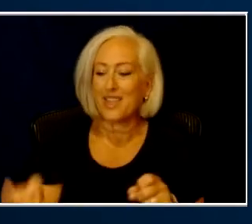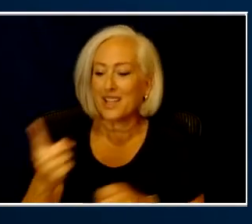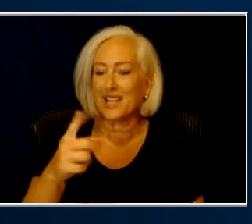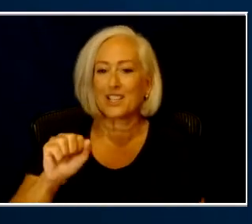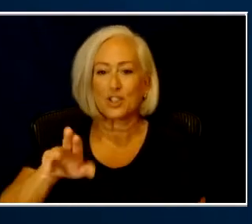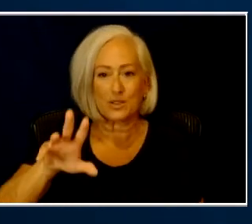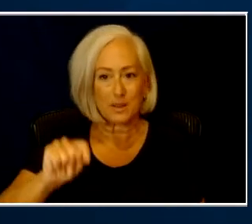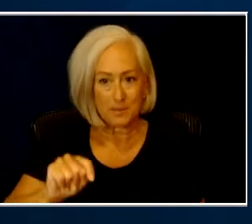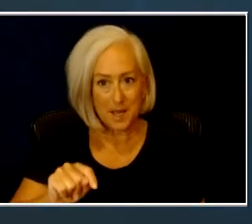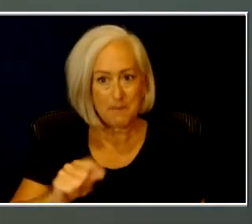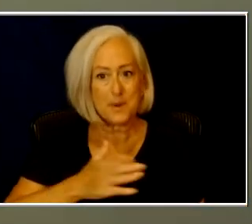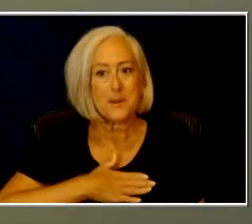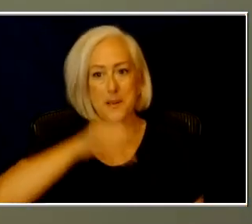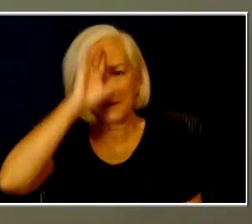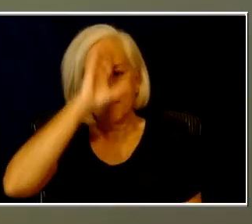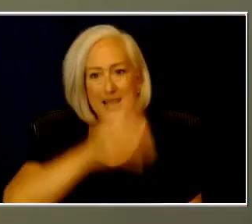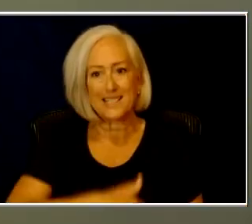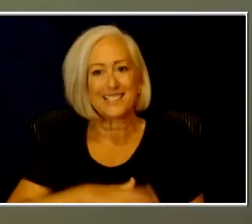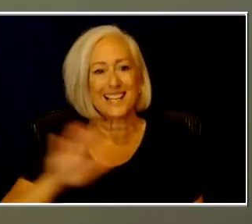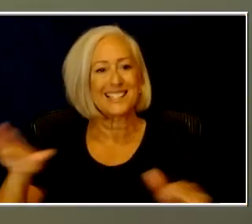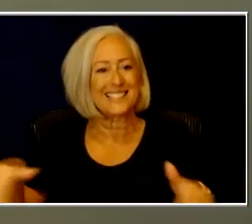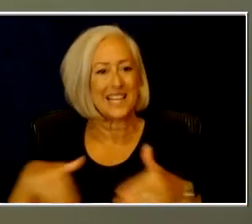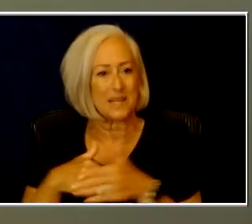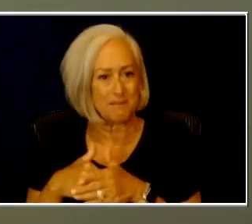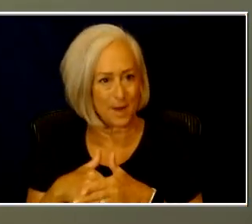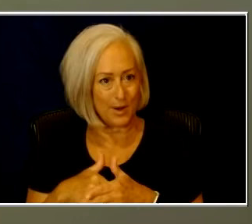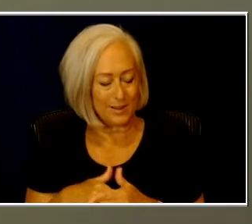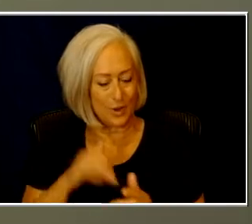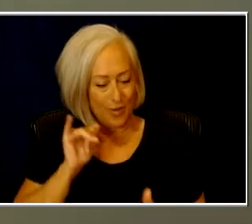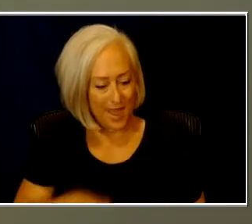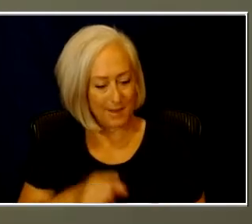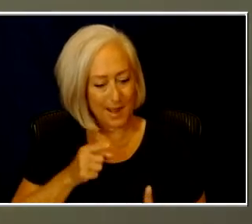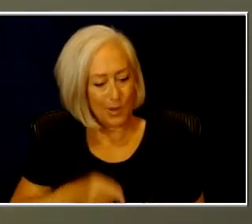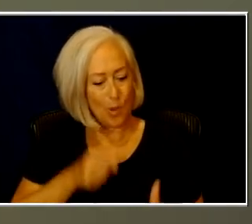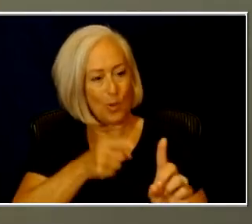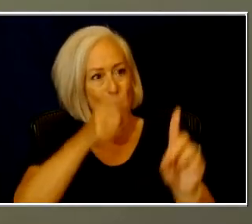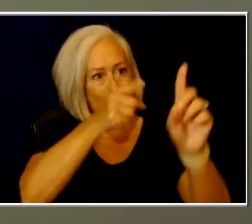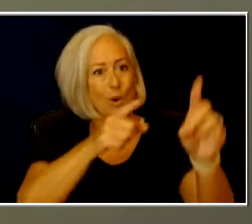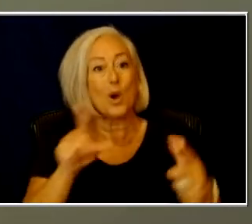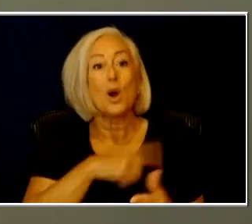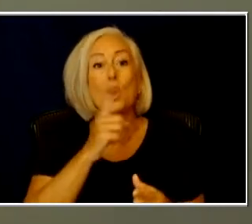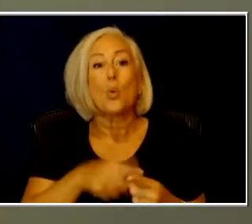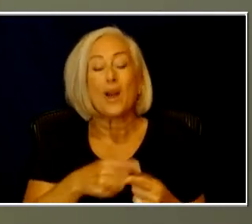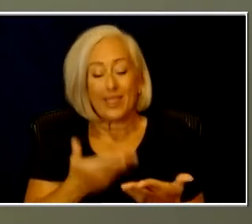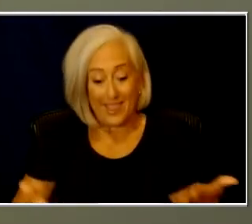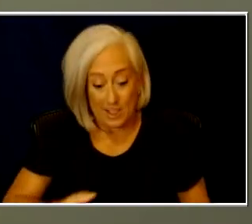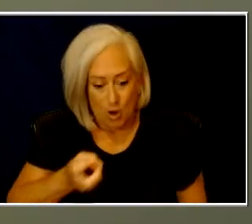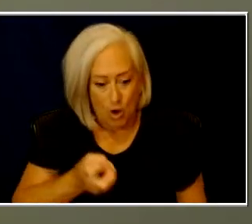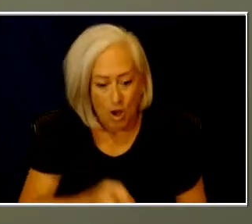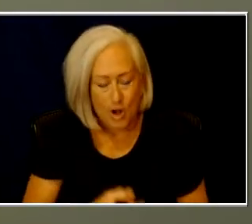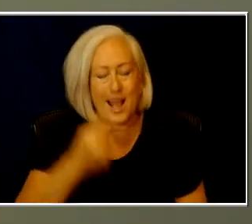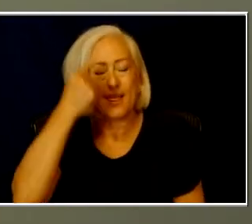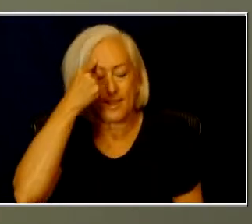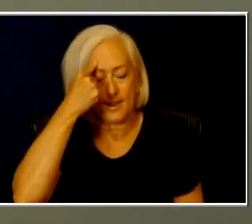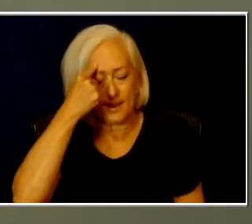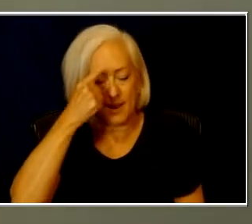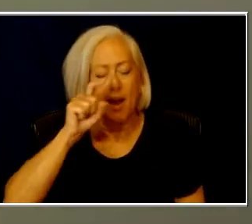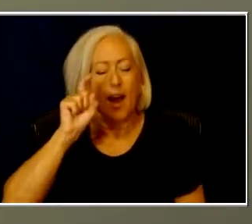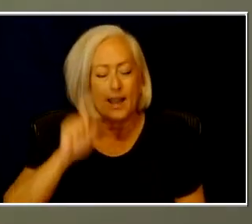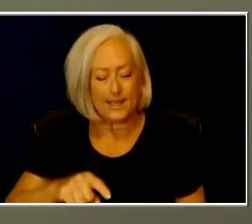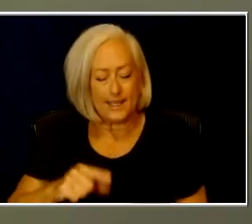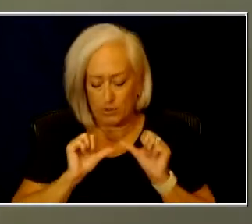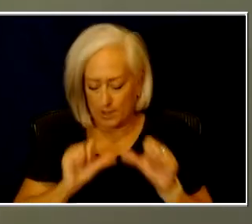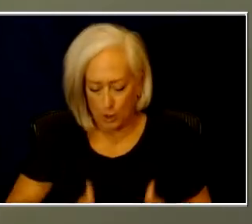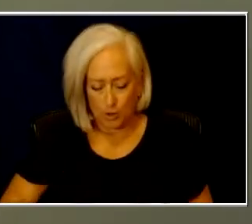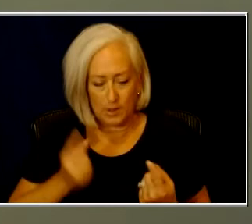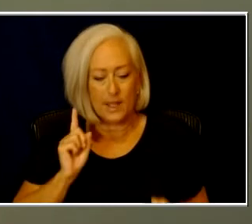for me, that's how when the things are really, really hard, I just put those goals in my mind. I'm going to be here for this. I have to be here for this. And